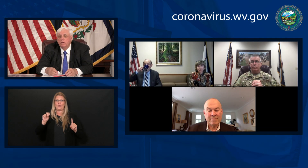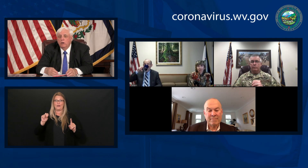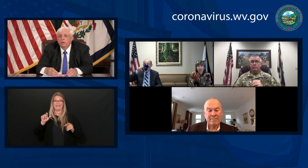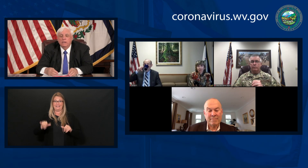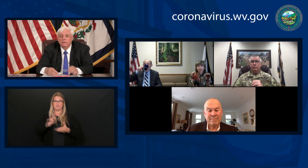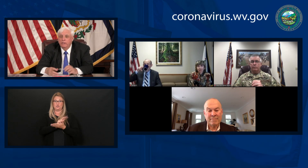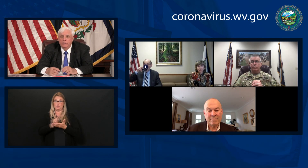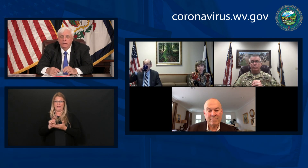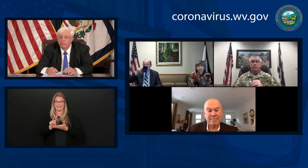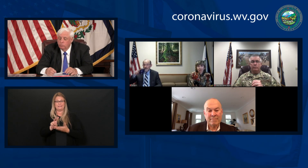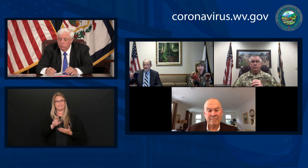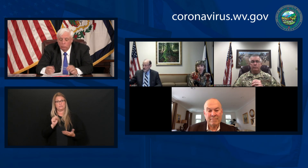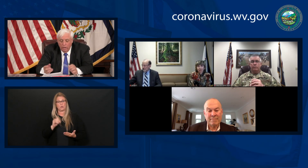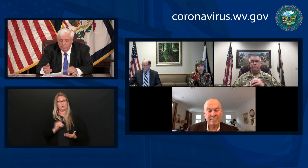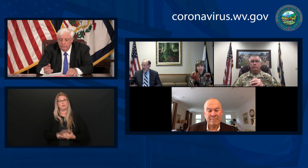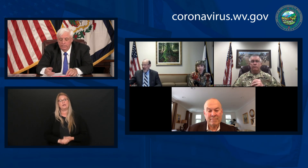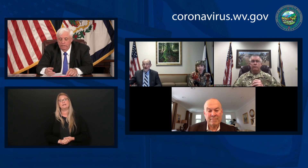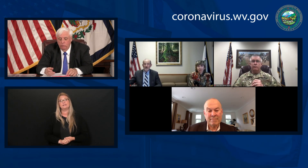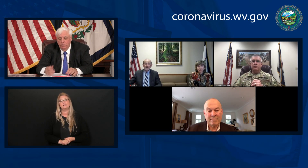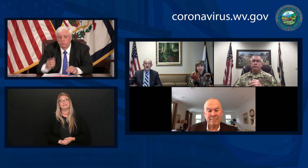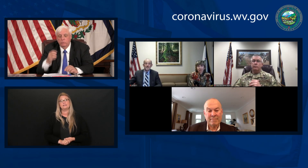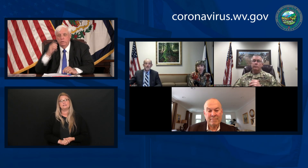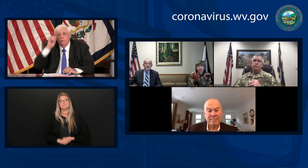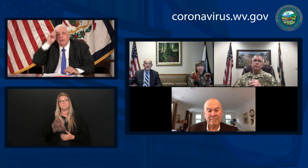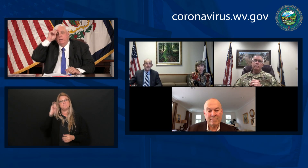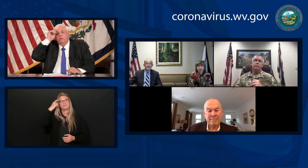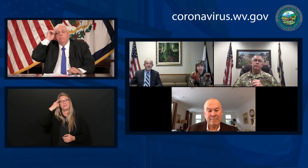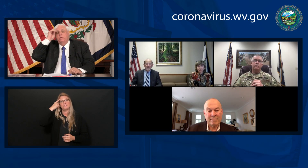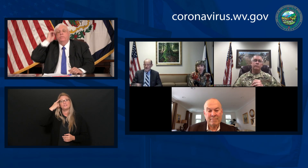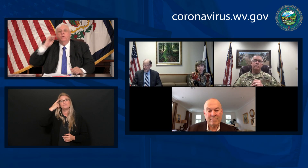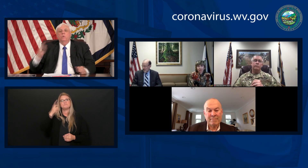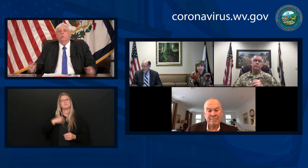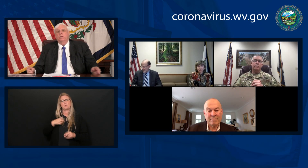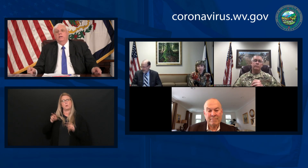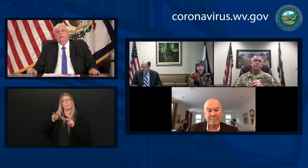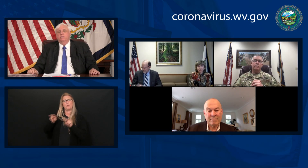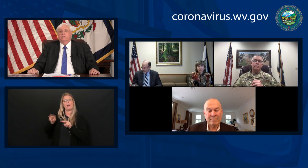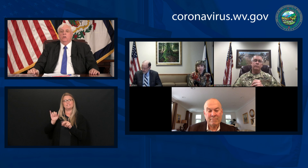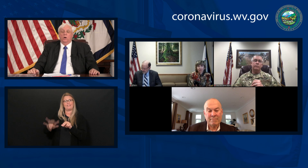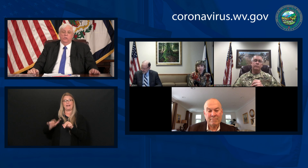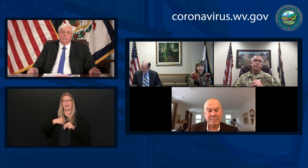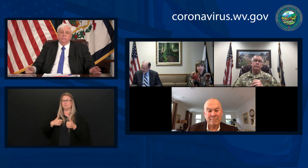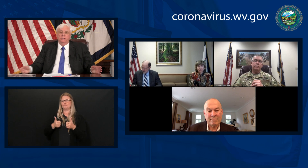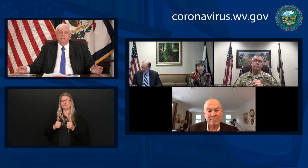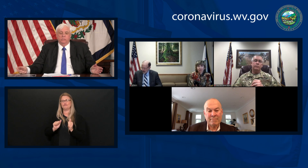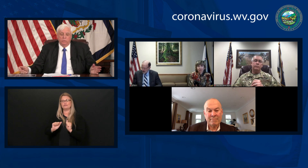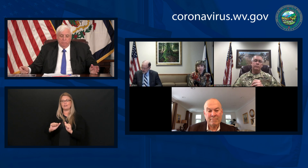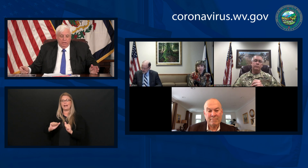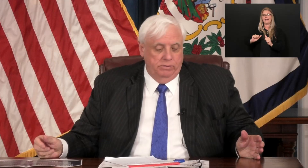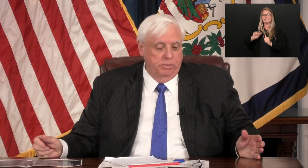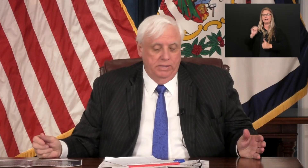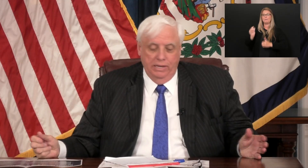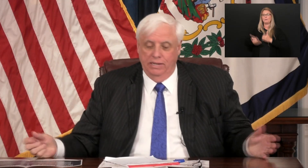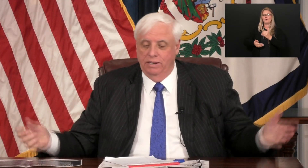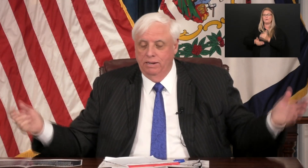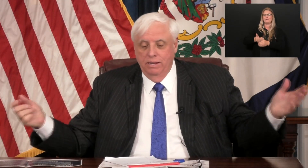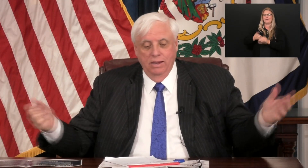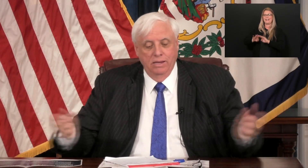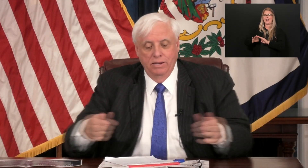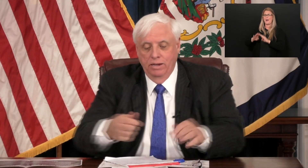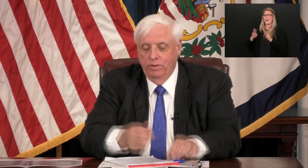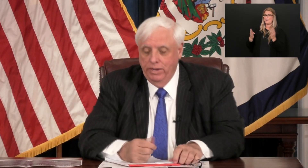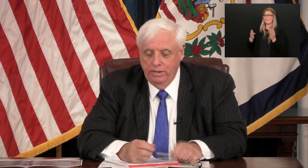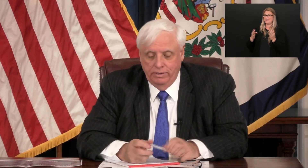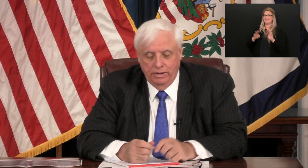Well, all I can tell you is we're watching it. We're trying to move forward as cautiously as we possibly can.